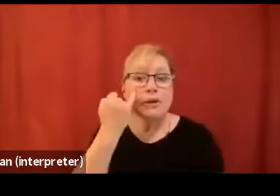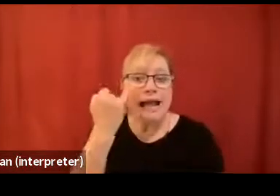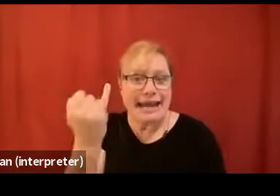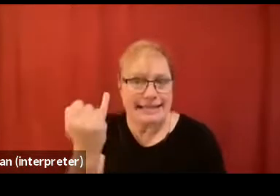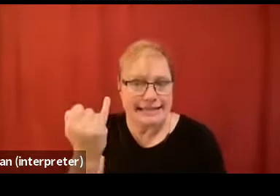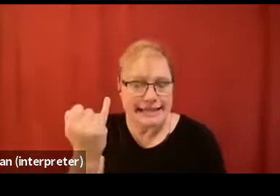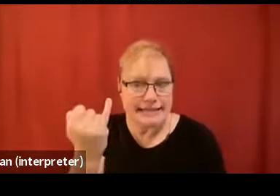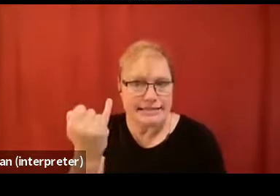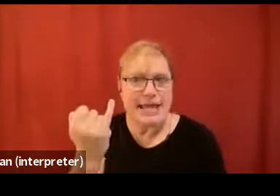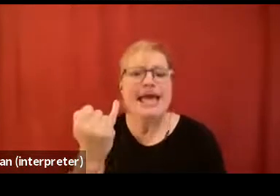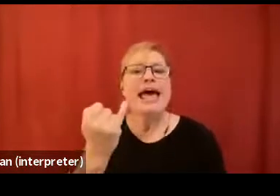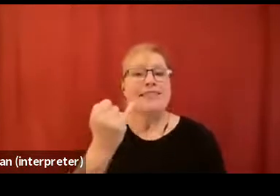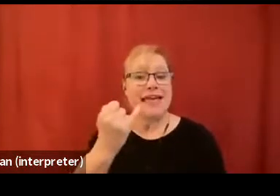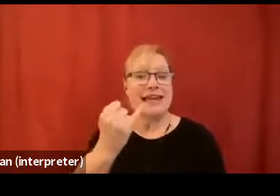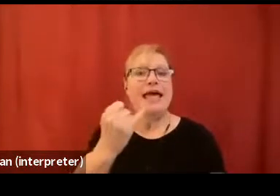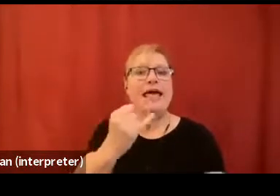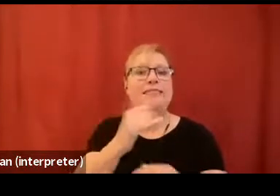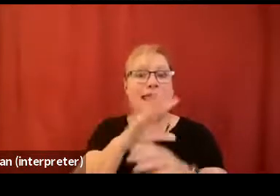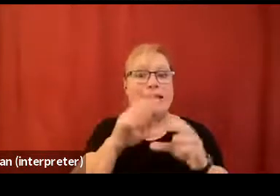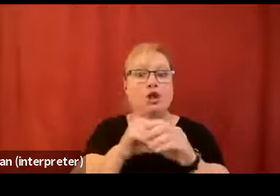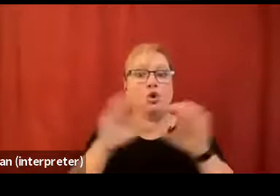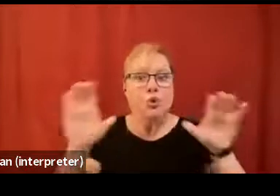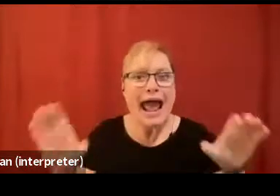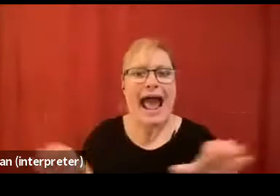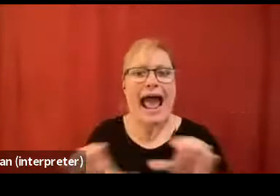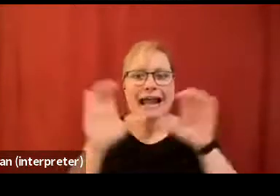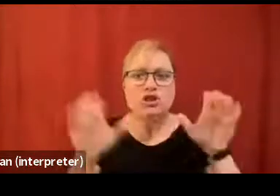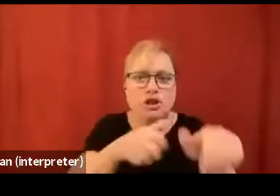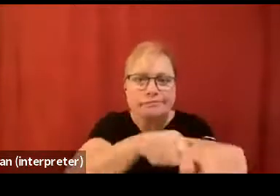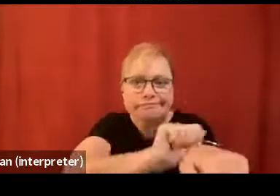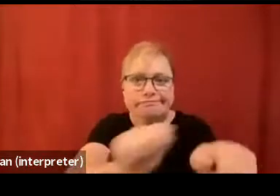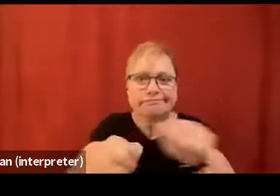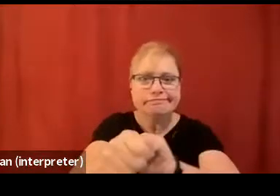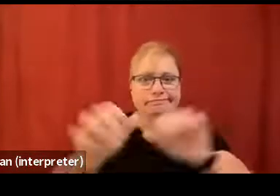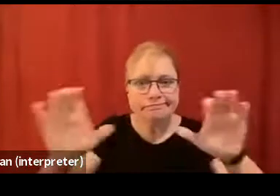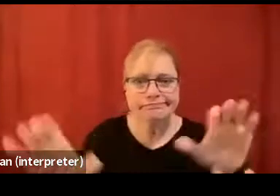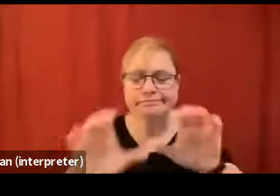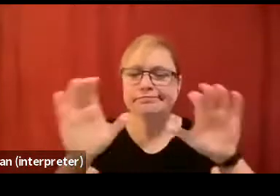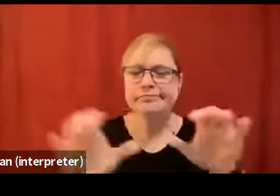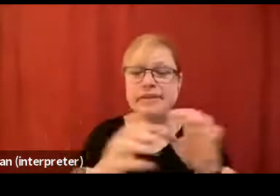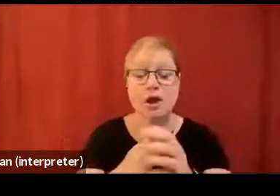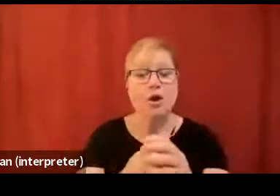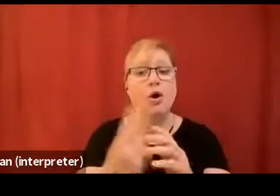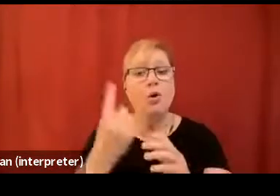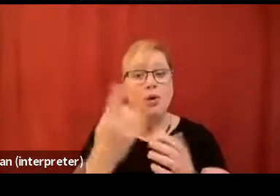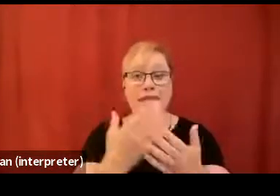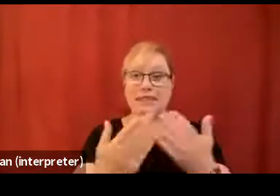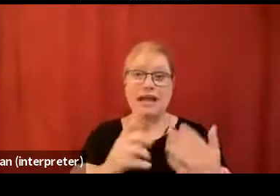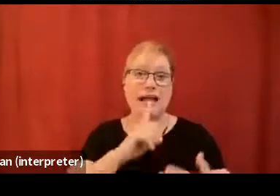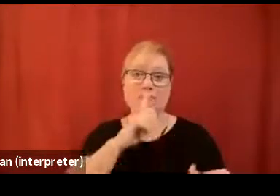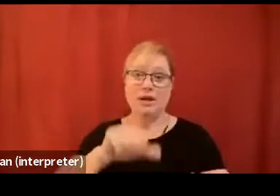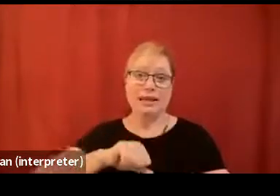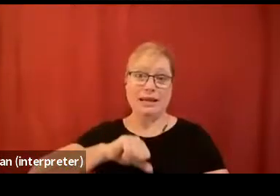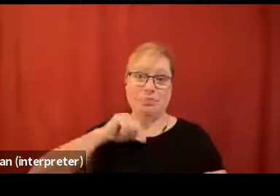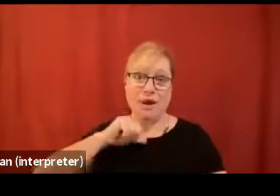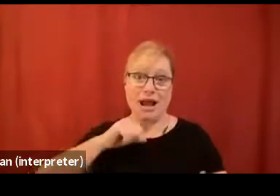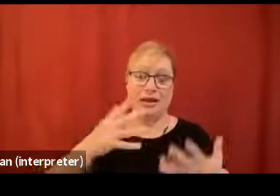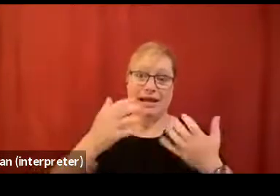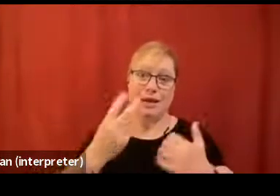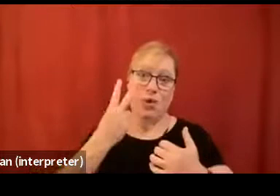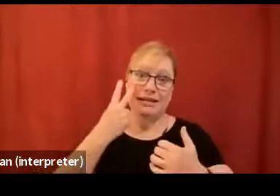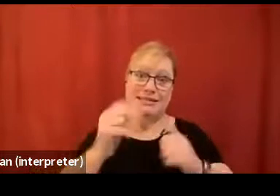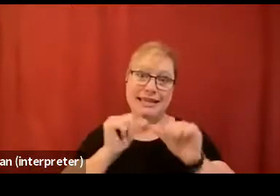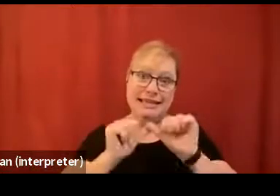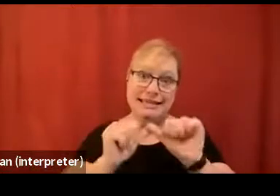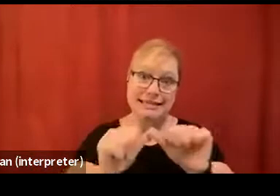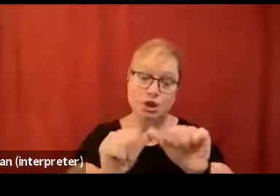take action. And so one thing that I am really proud of, and I want to make sure it continues, is that